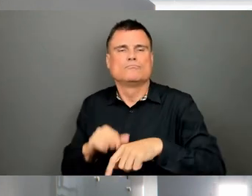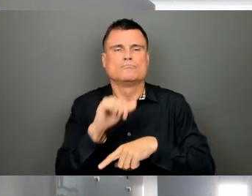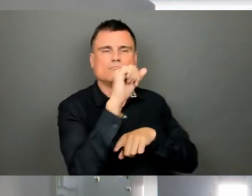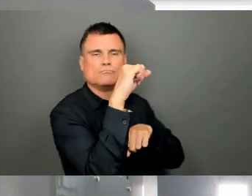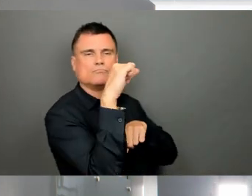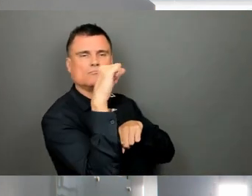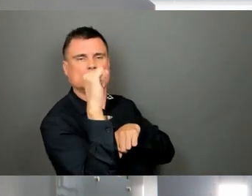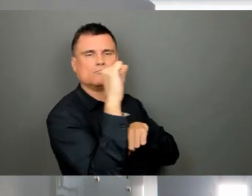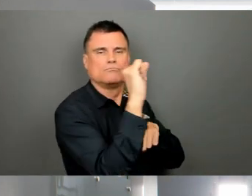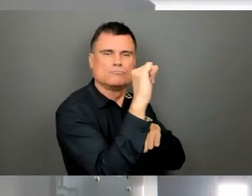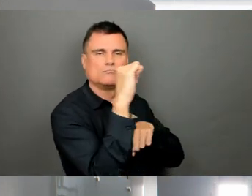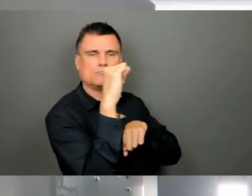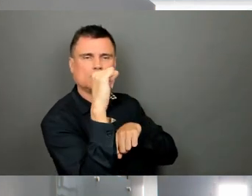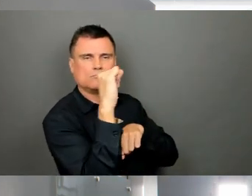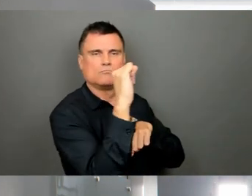Lean back a little bit more.